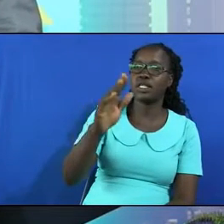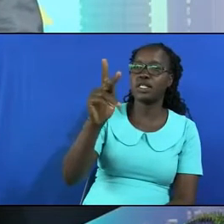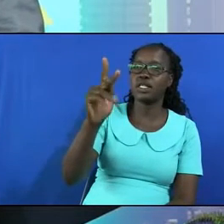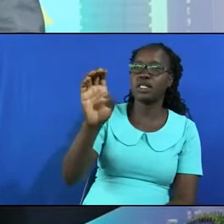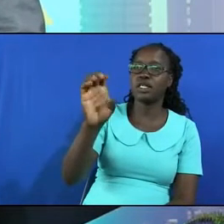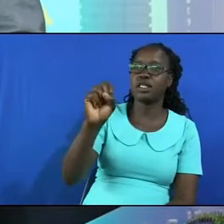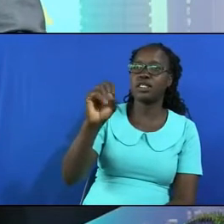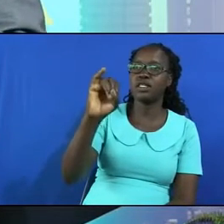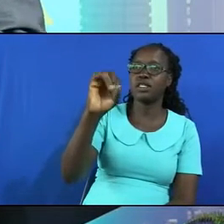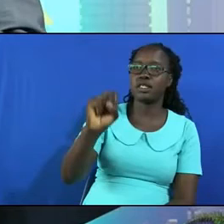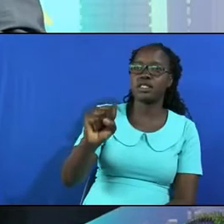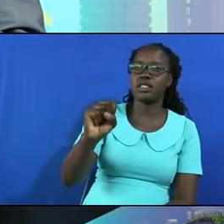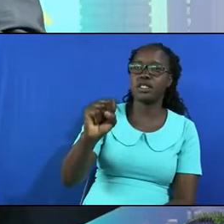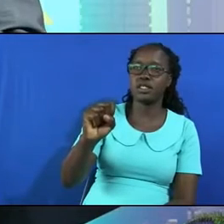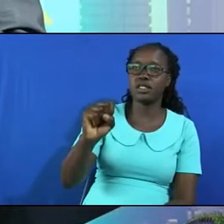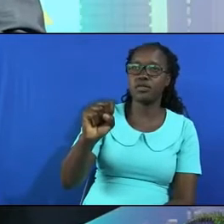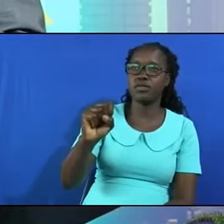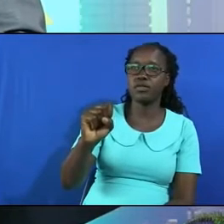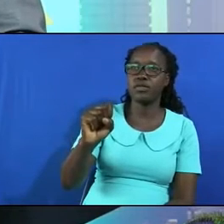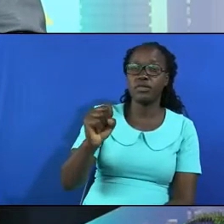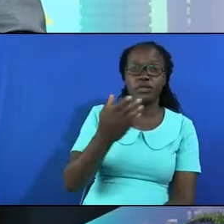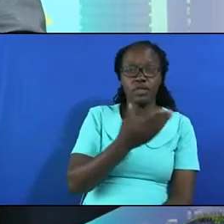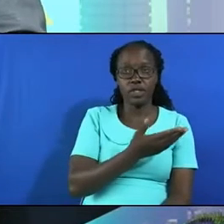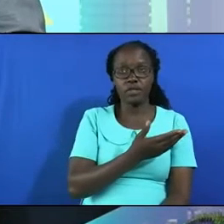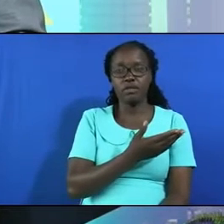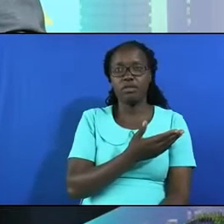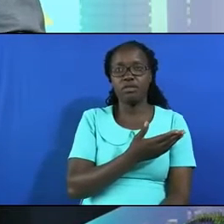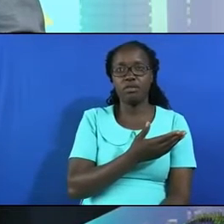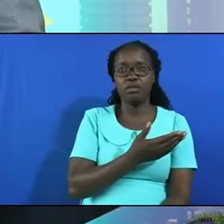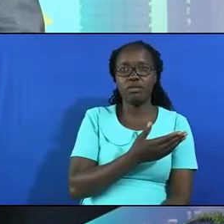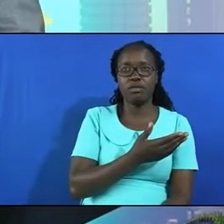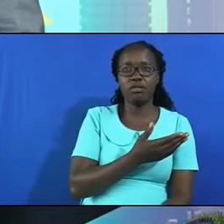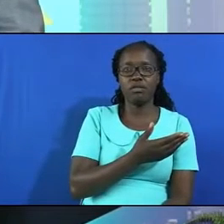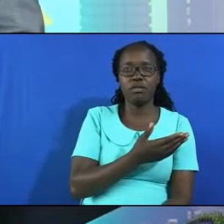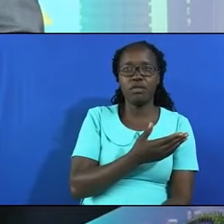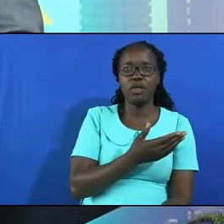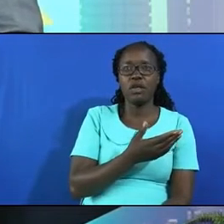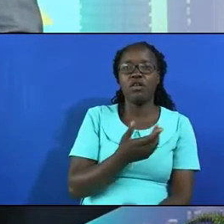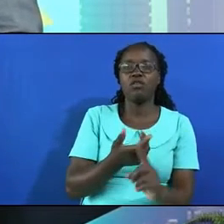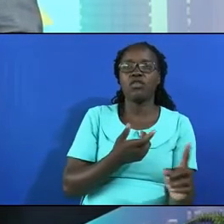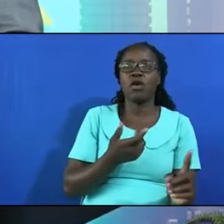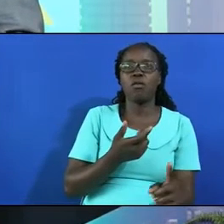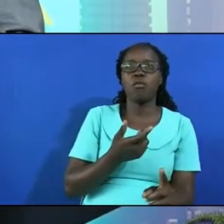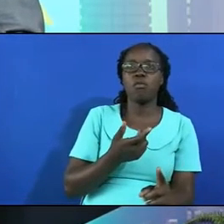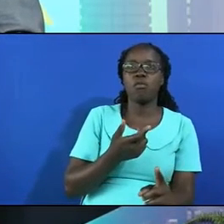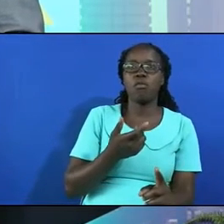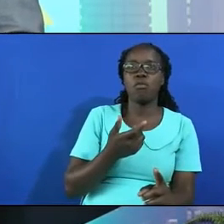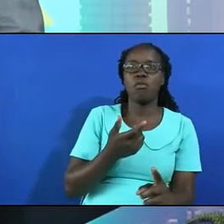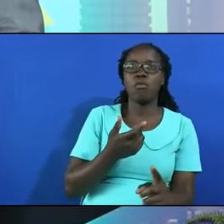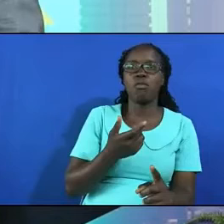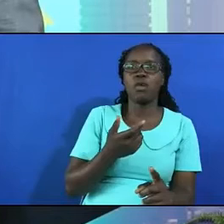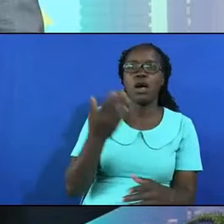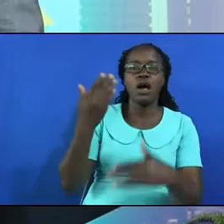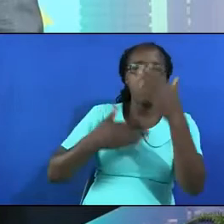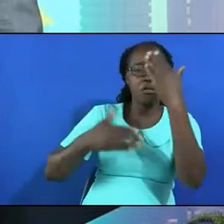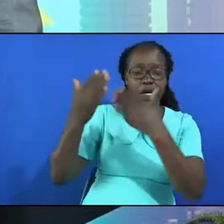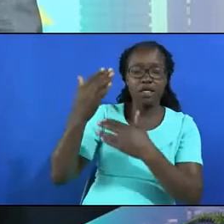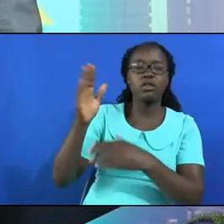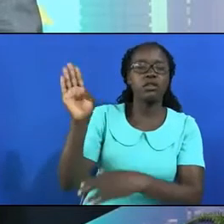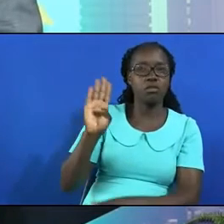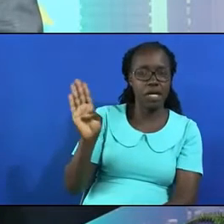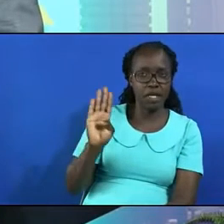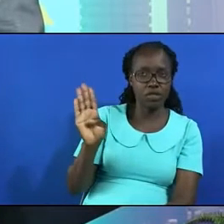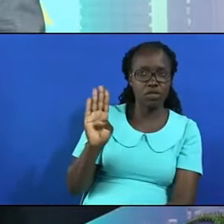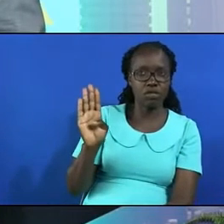Kesis. Dr. Kesis, Pastor Kesis, comes to us from the University of